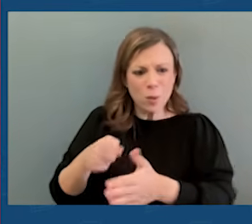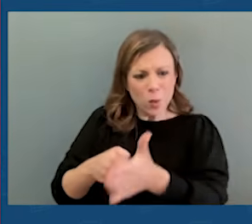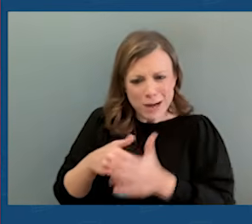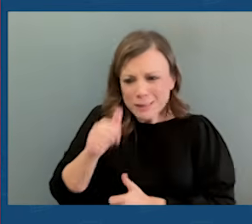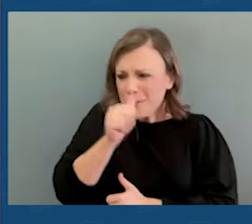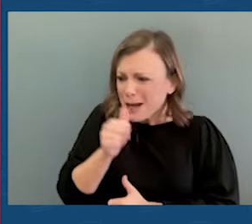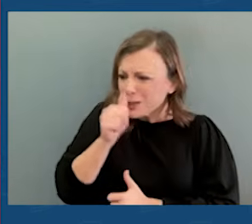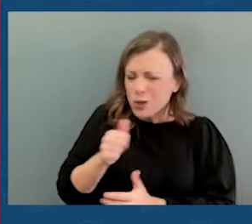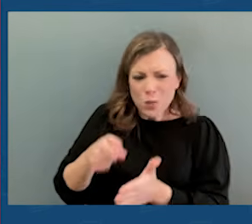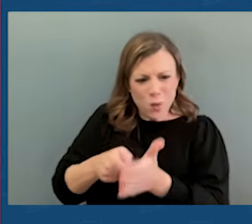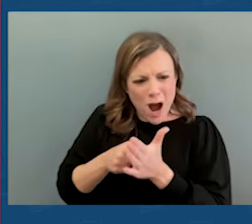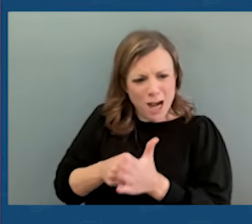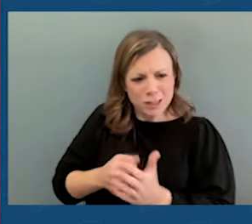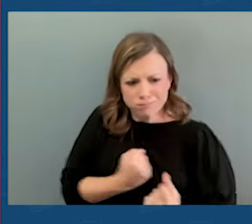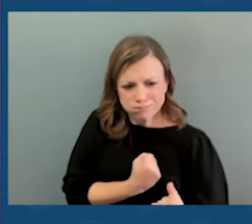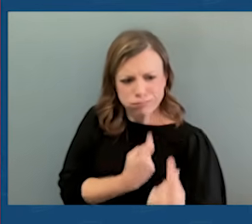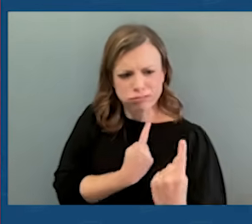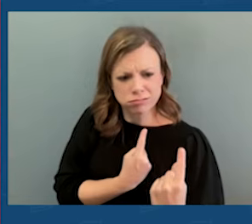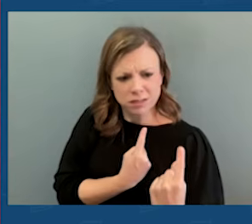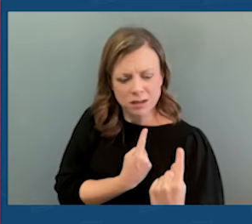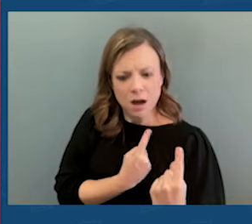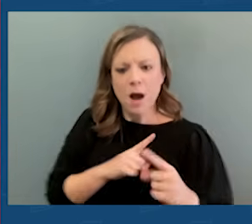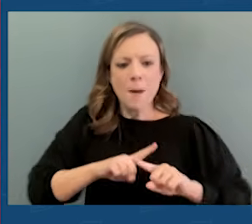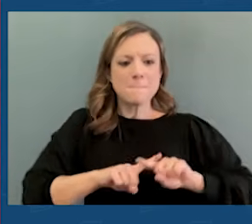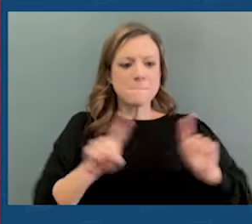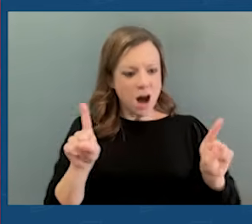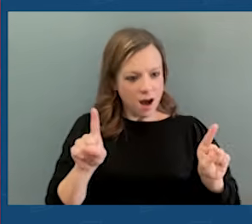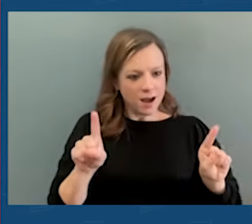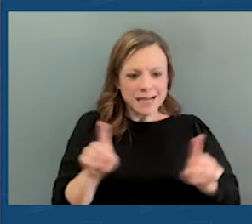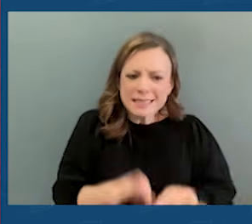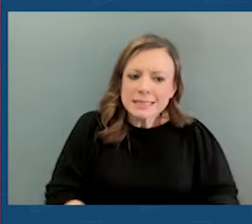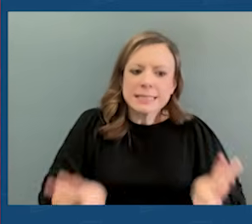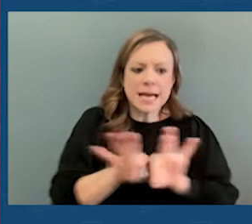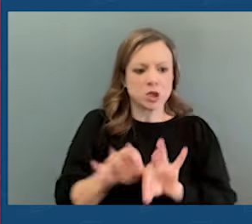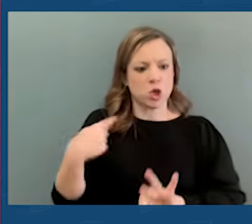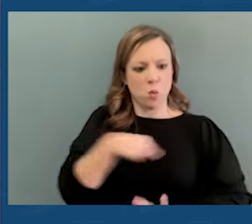But I say this, it's essential that we try.